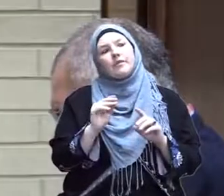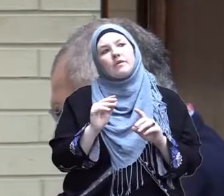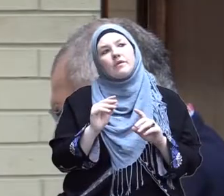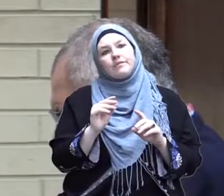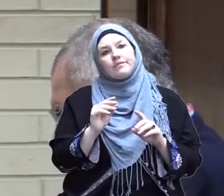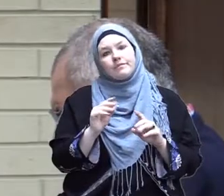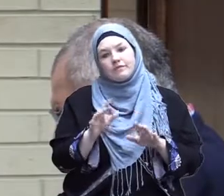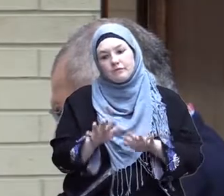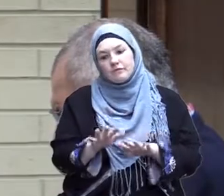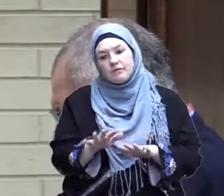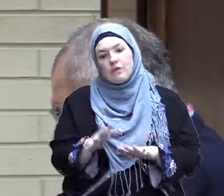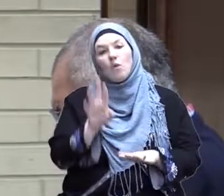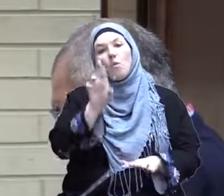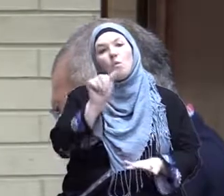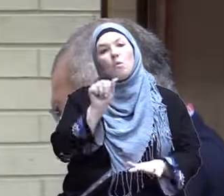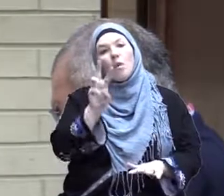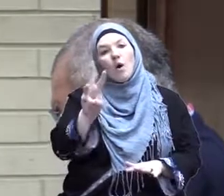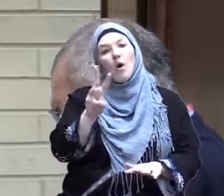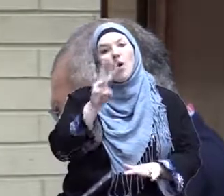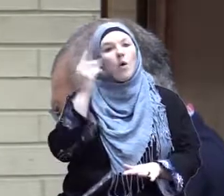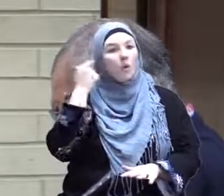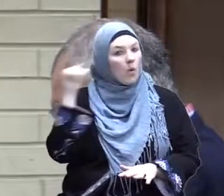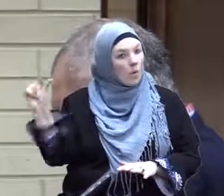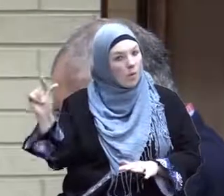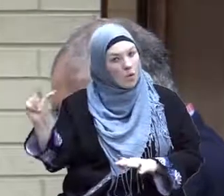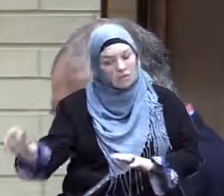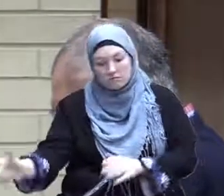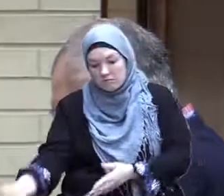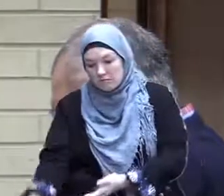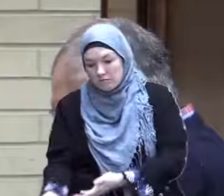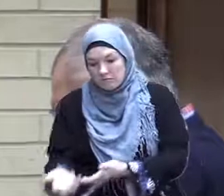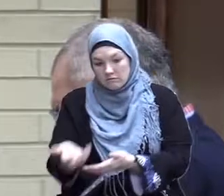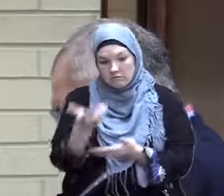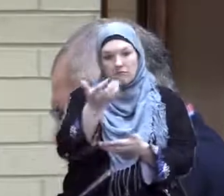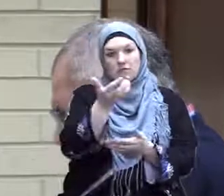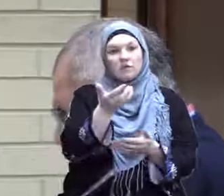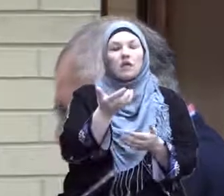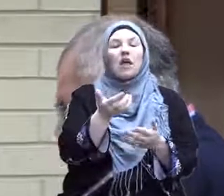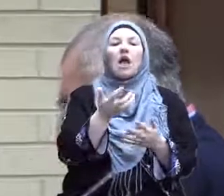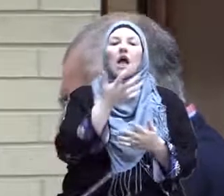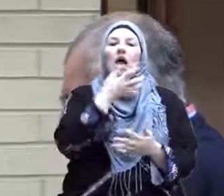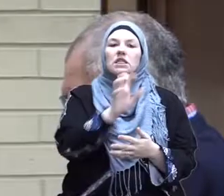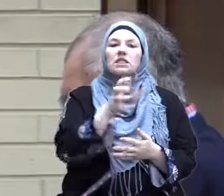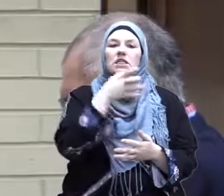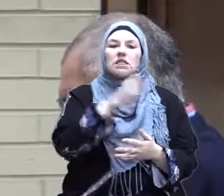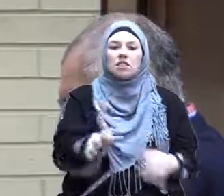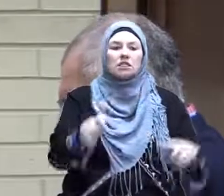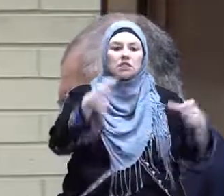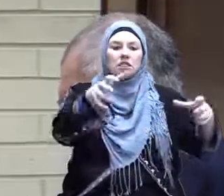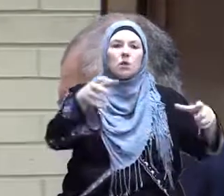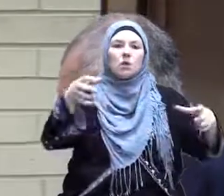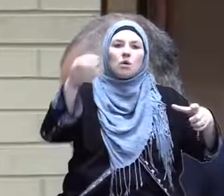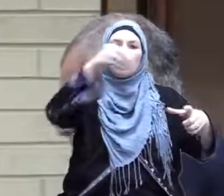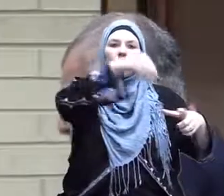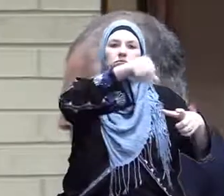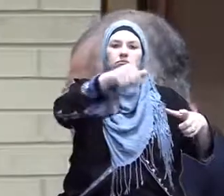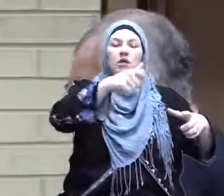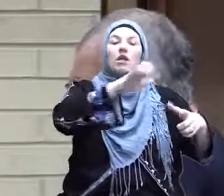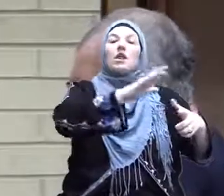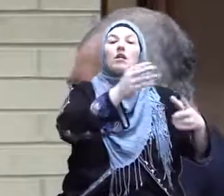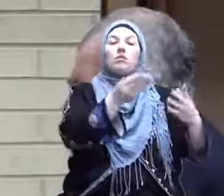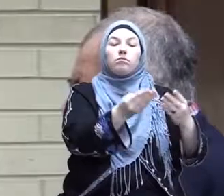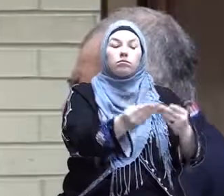from the earth with all the pollutants into high heated furnaces to let everything